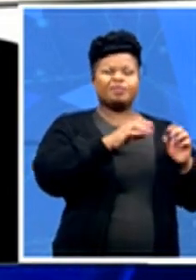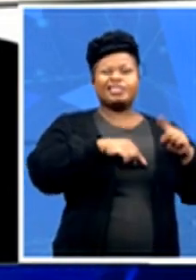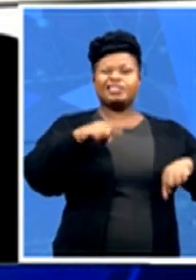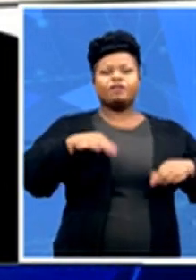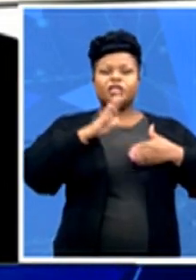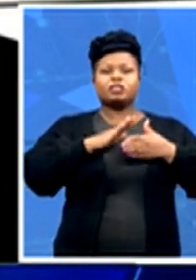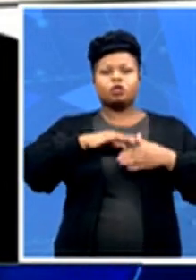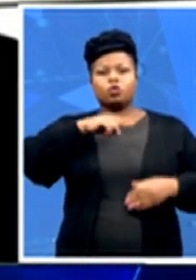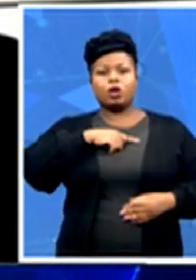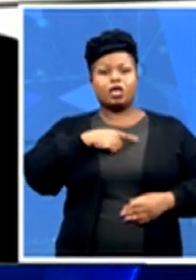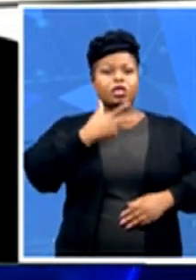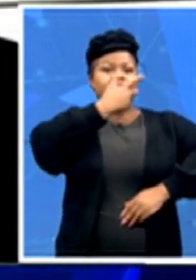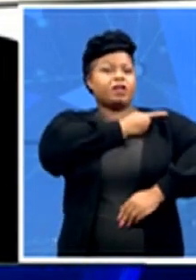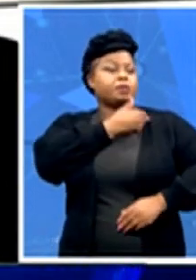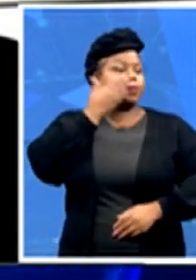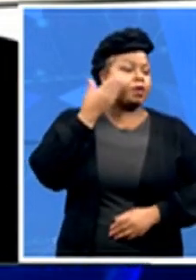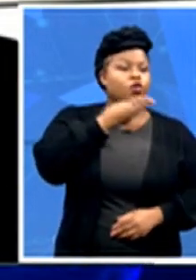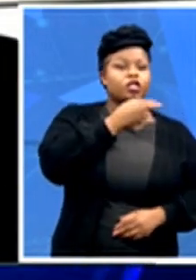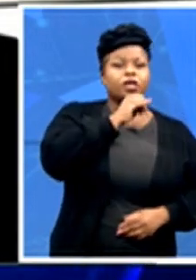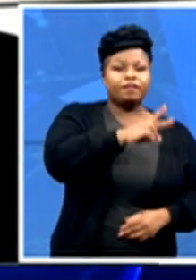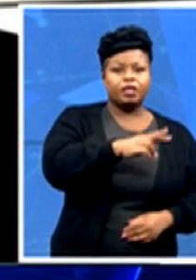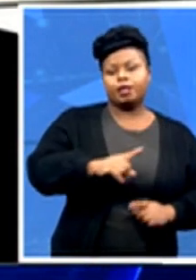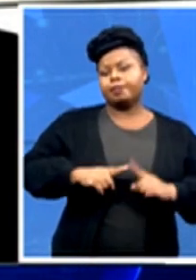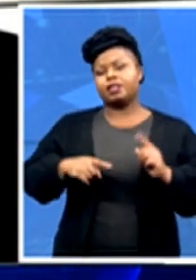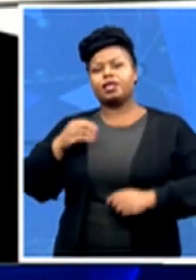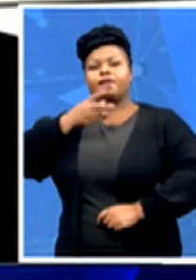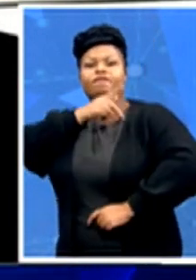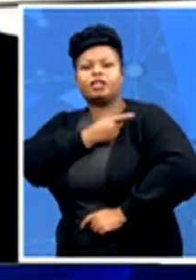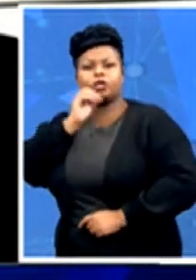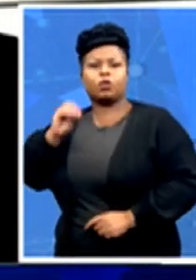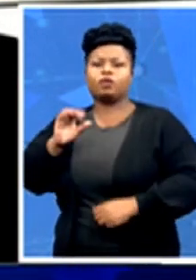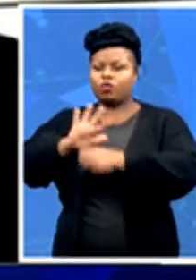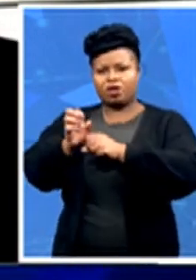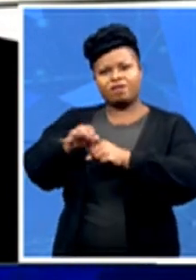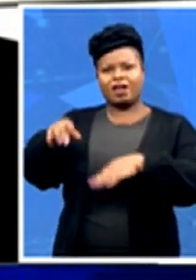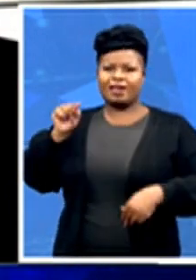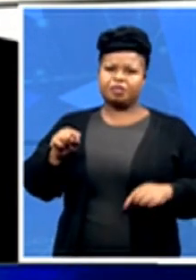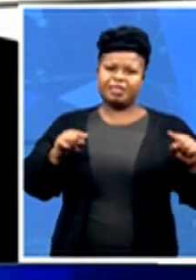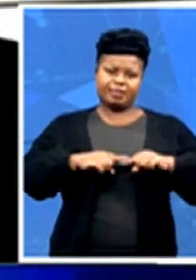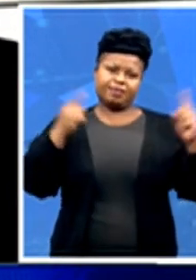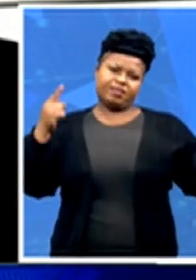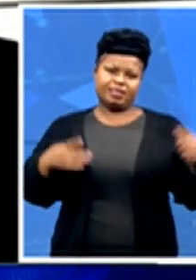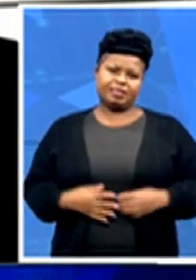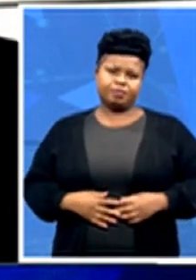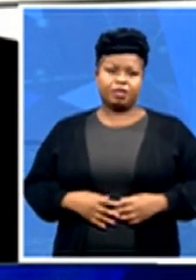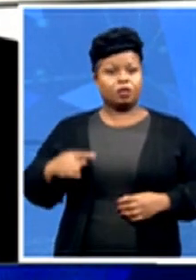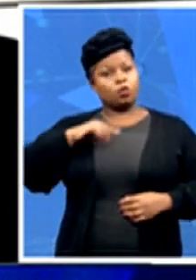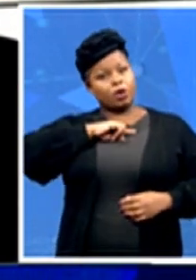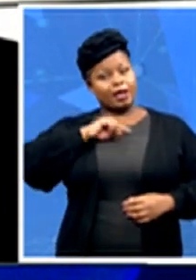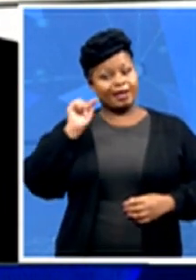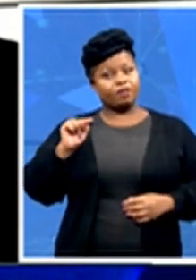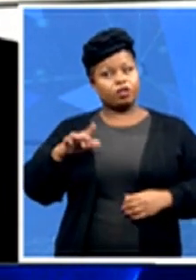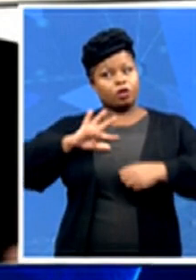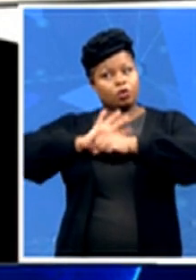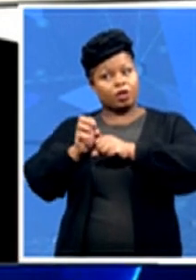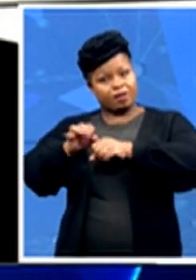HIV, but we do have one for the coronavirus. And it should be pointed out, the work on the coronavirus, actually a vaccine,